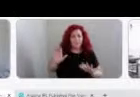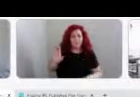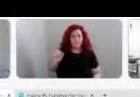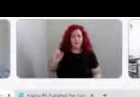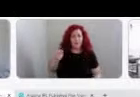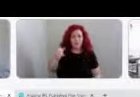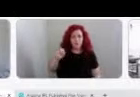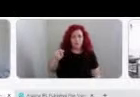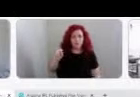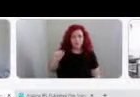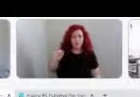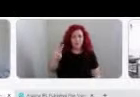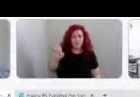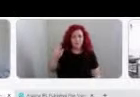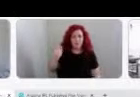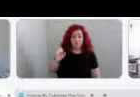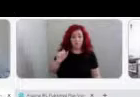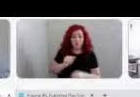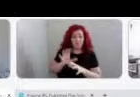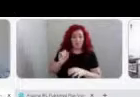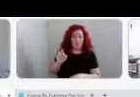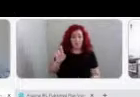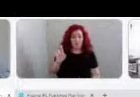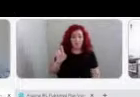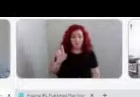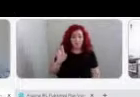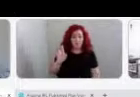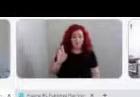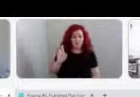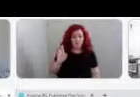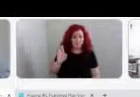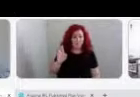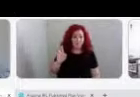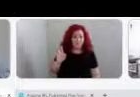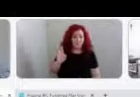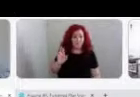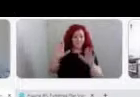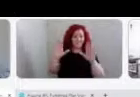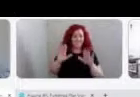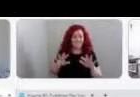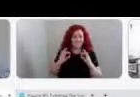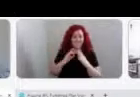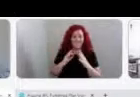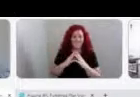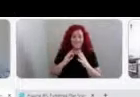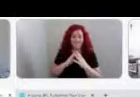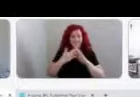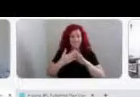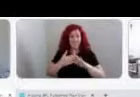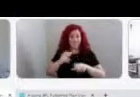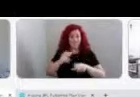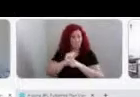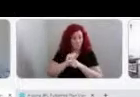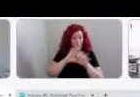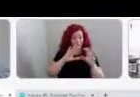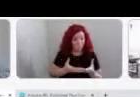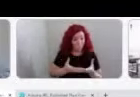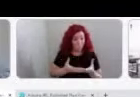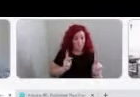village and mountain air this greater flagstaff community shops and works in flagstaff it's our workforce